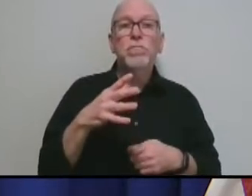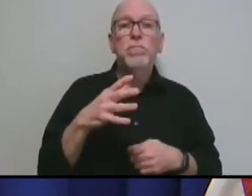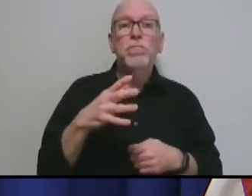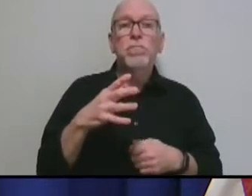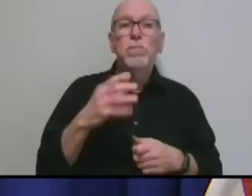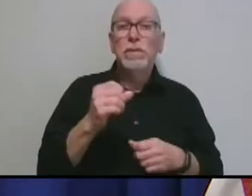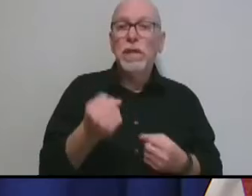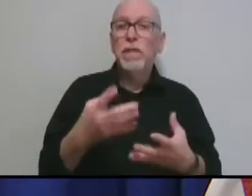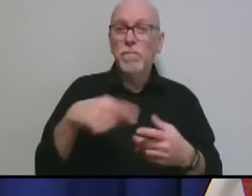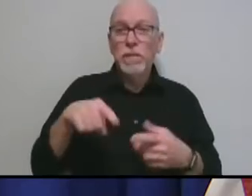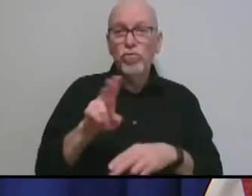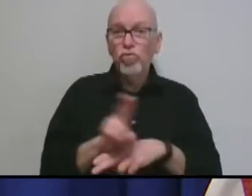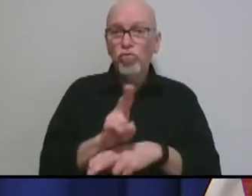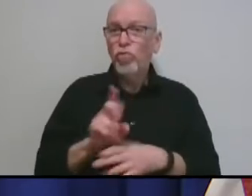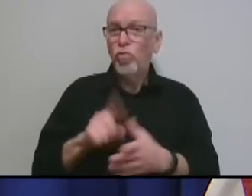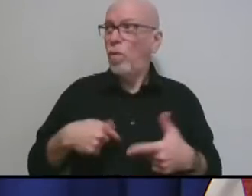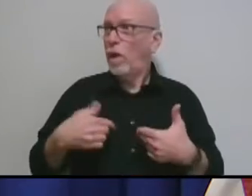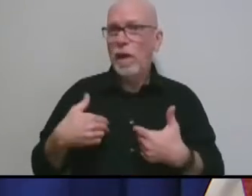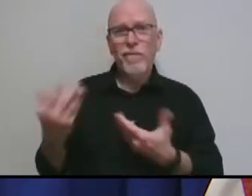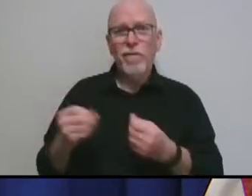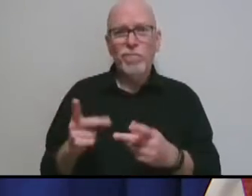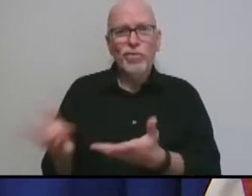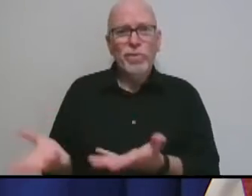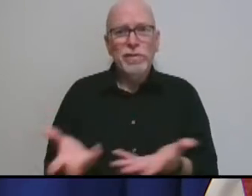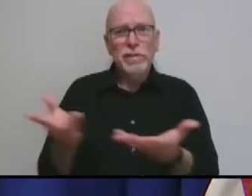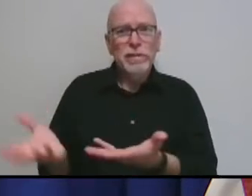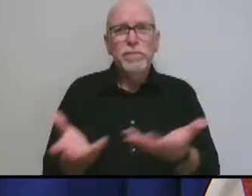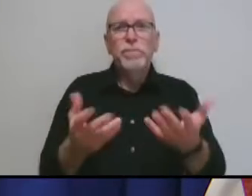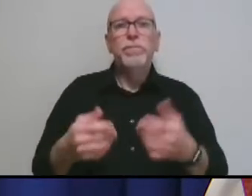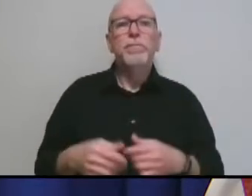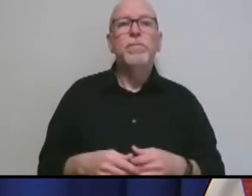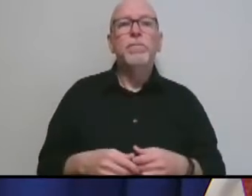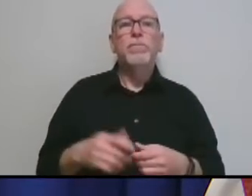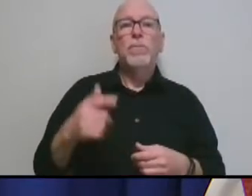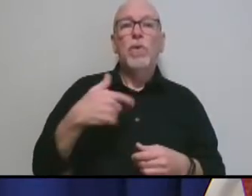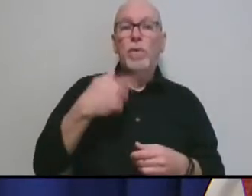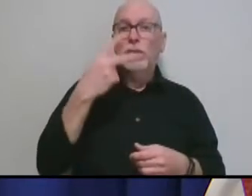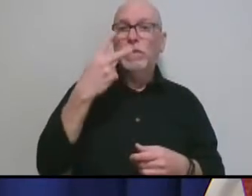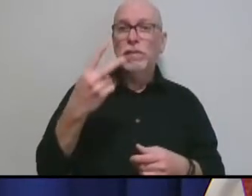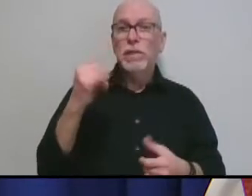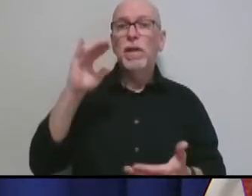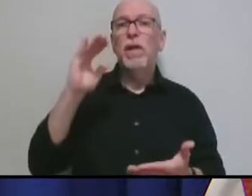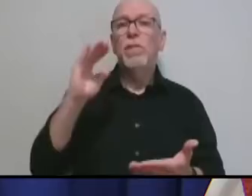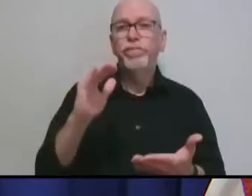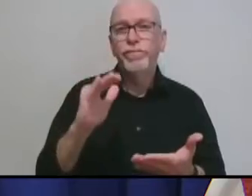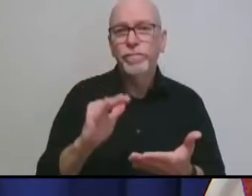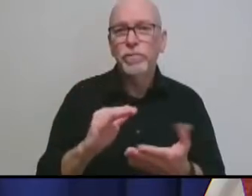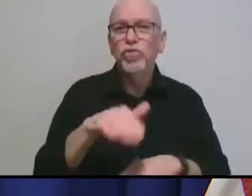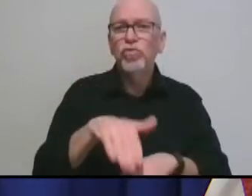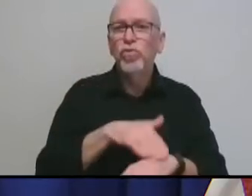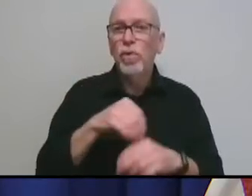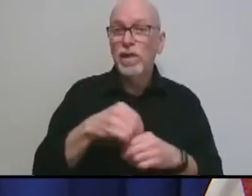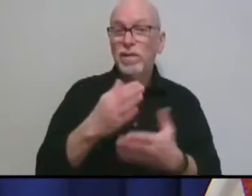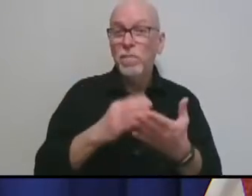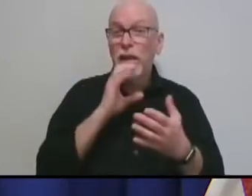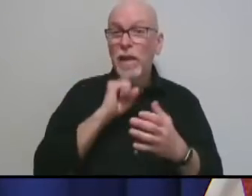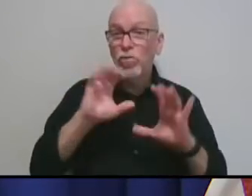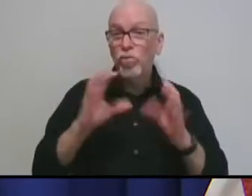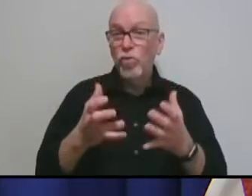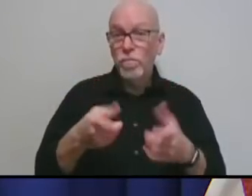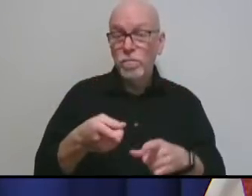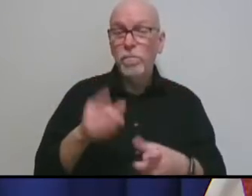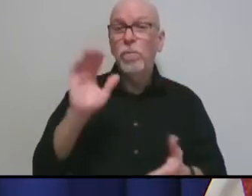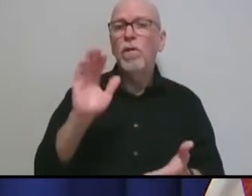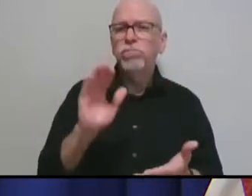using the supply that we have. And so when we see a kind of a slowdown in different age groups, that